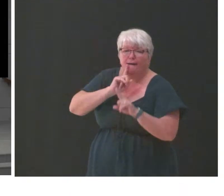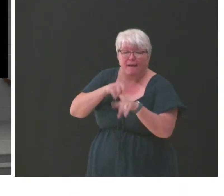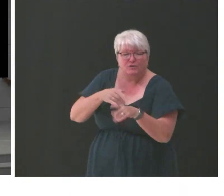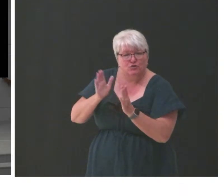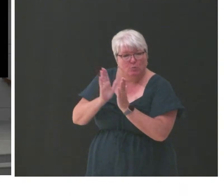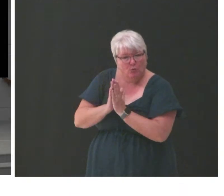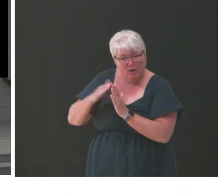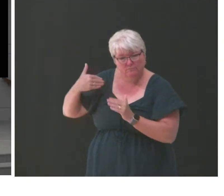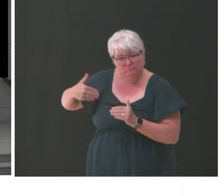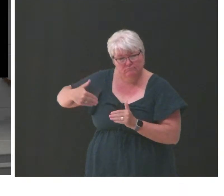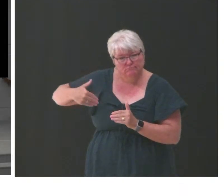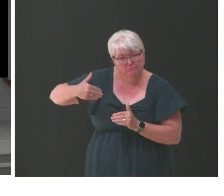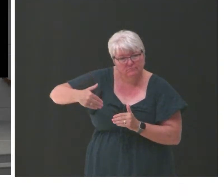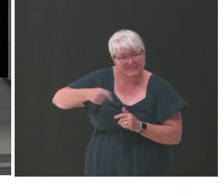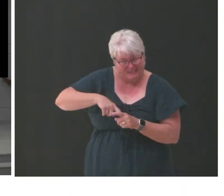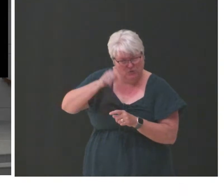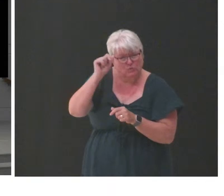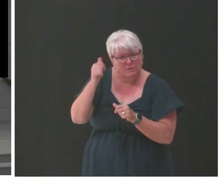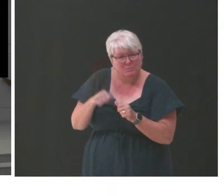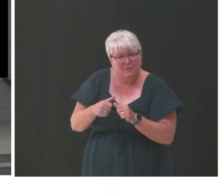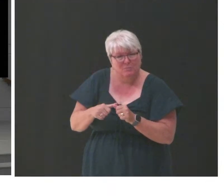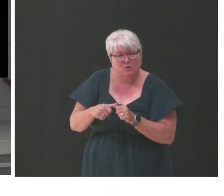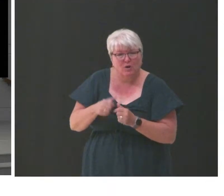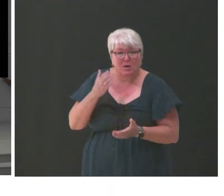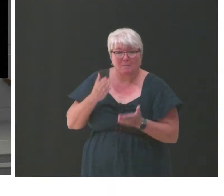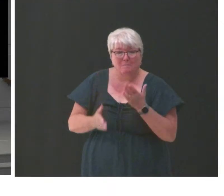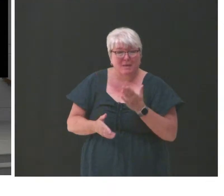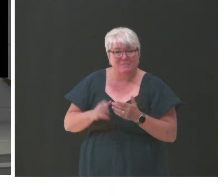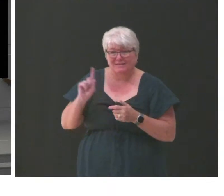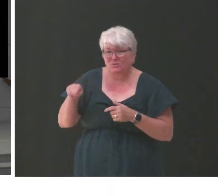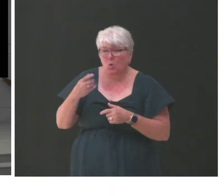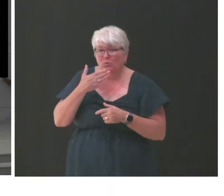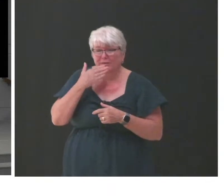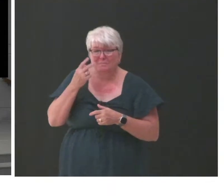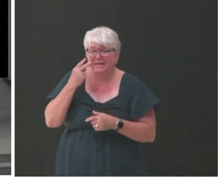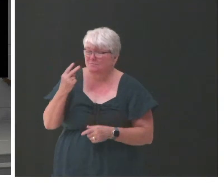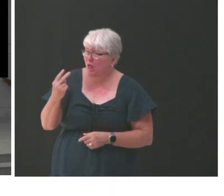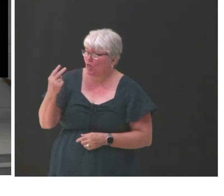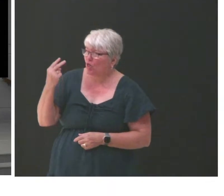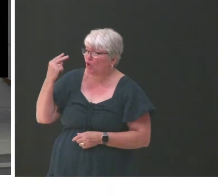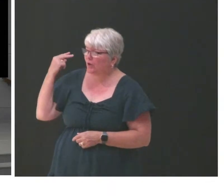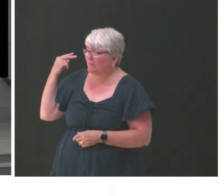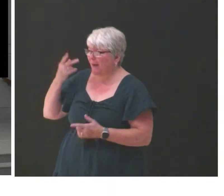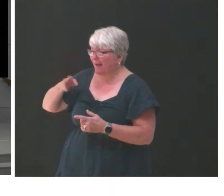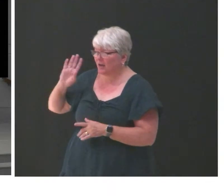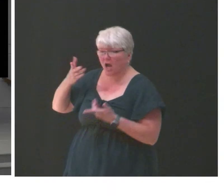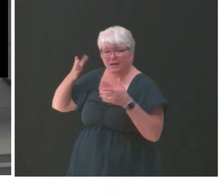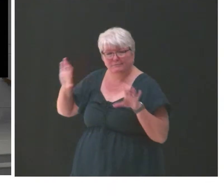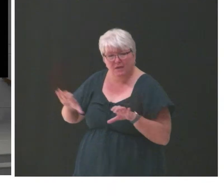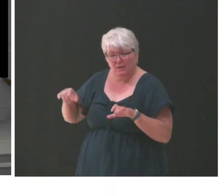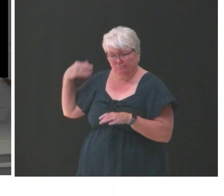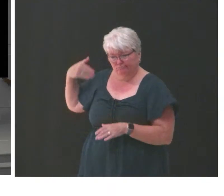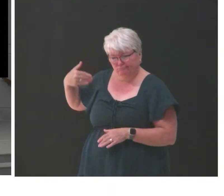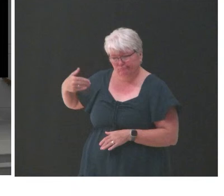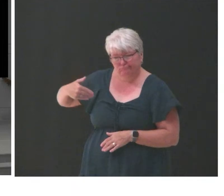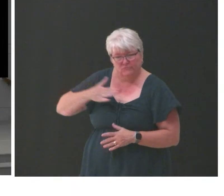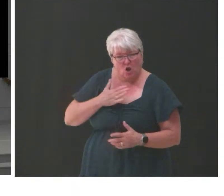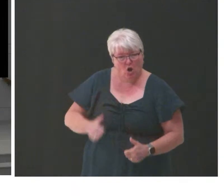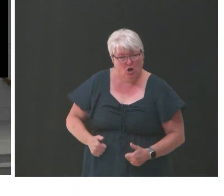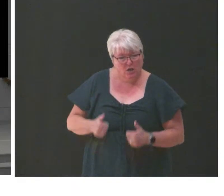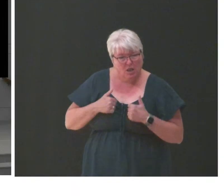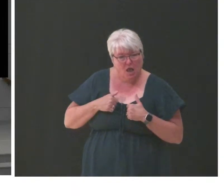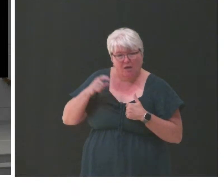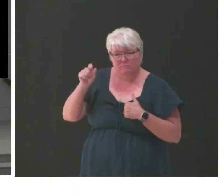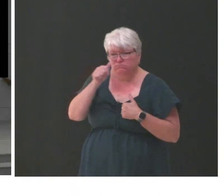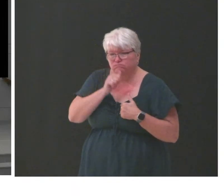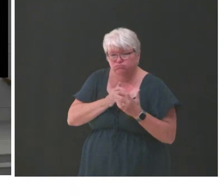the things that He has done. We need to remember, and maybe this happens only best by looking in the rear view, the things that God has done in our life, the things that God has